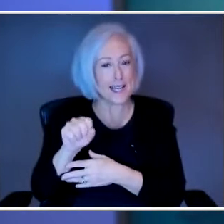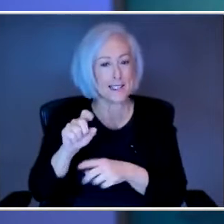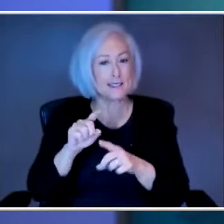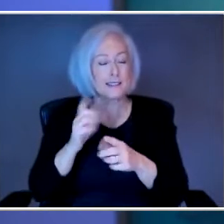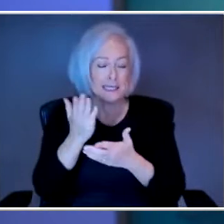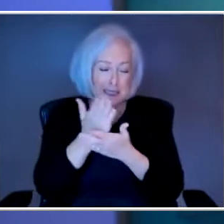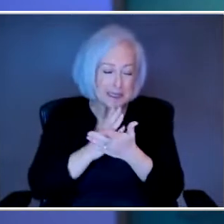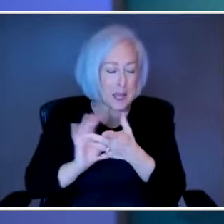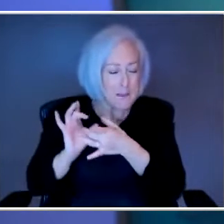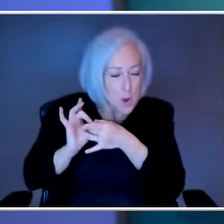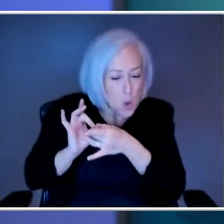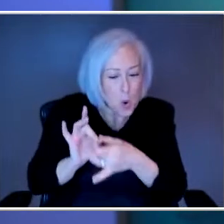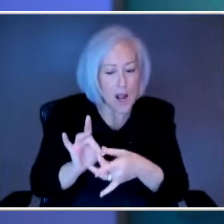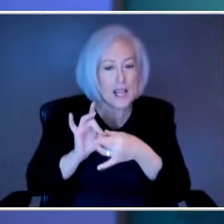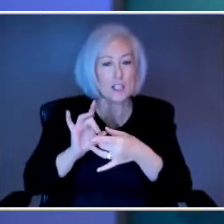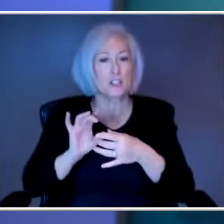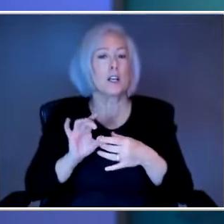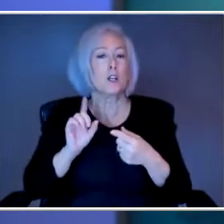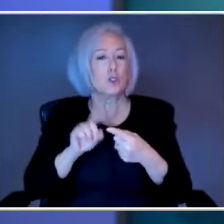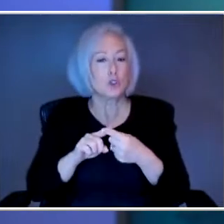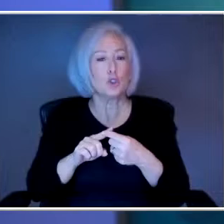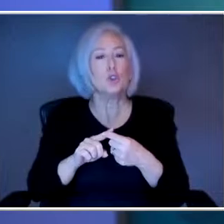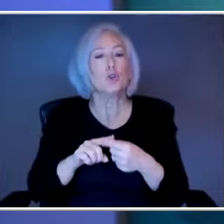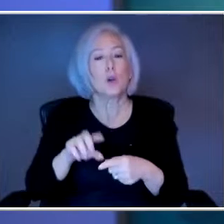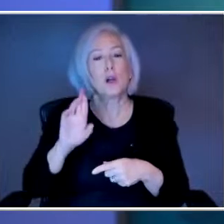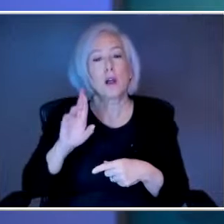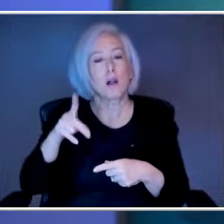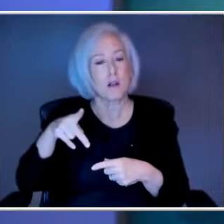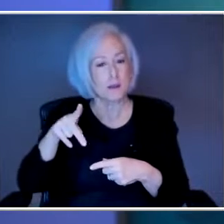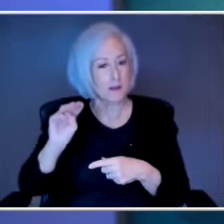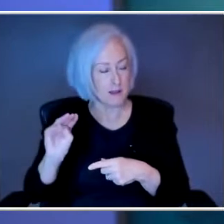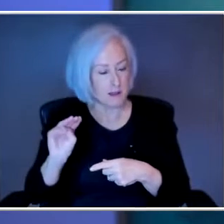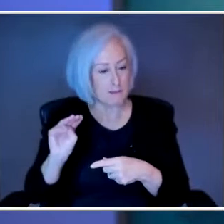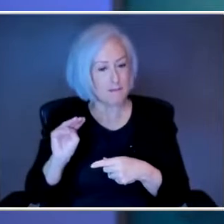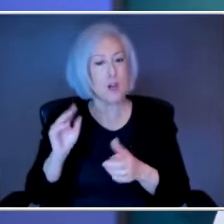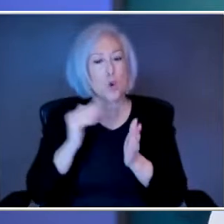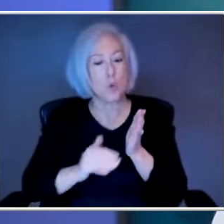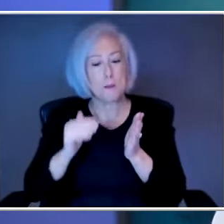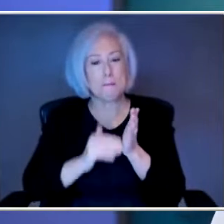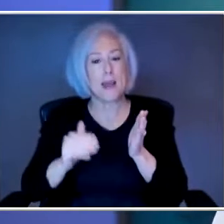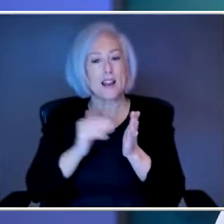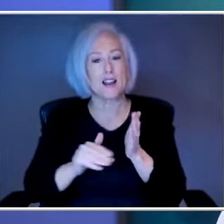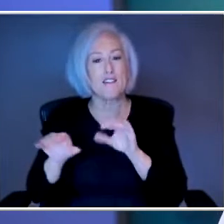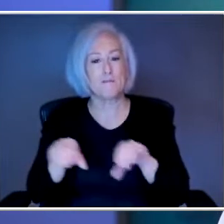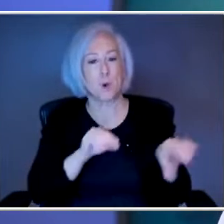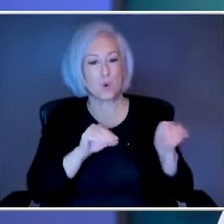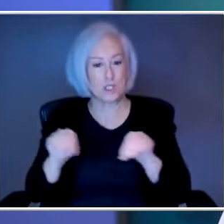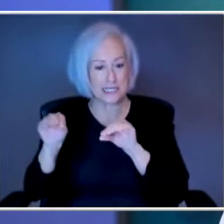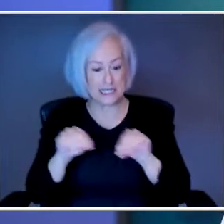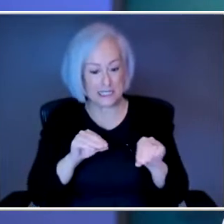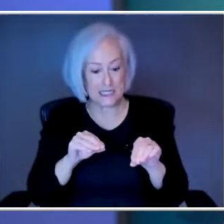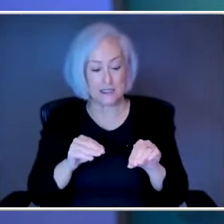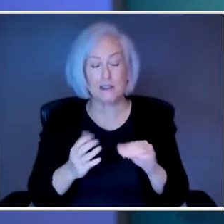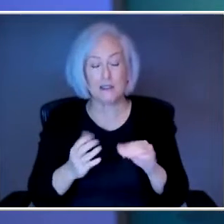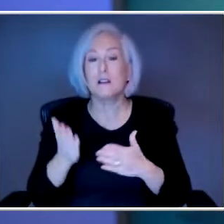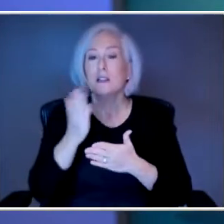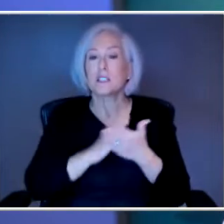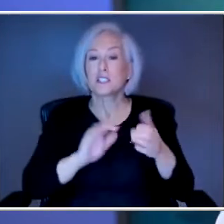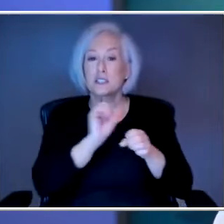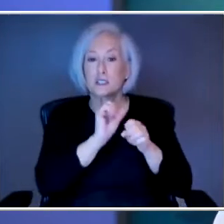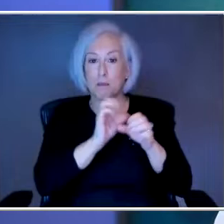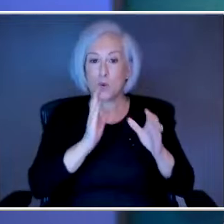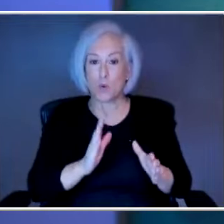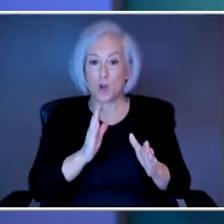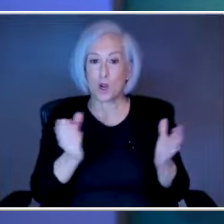correlations with repetitive motions and certain movements. Some of the occupations that actually have a higher degree of carpal tunnel syndrome than even